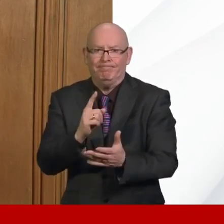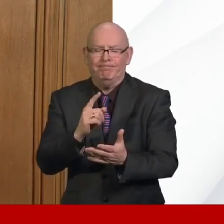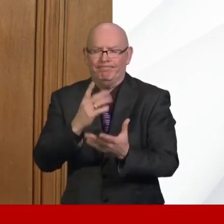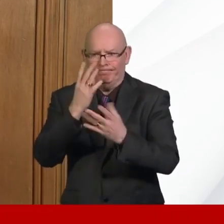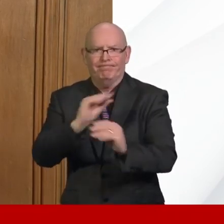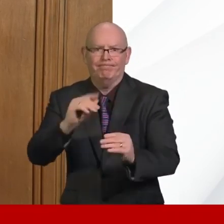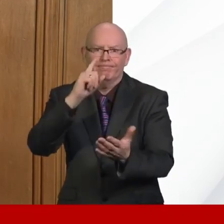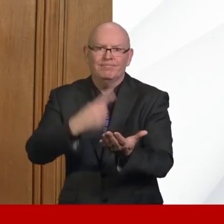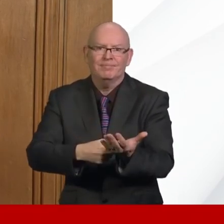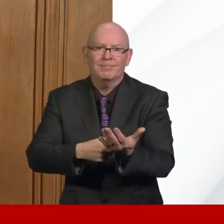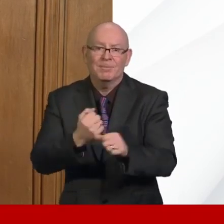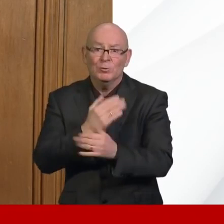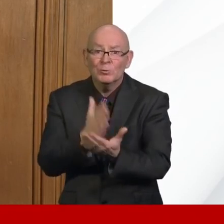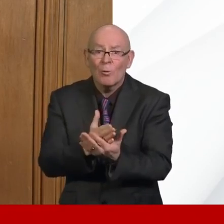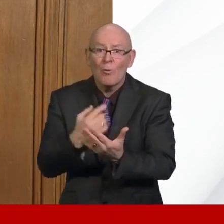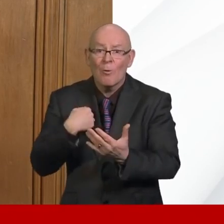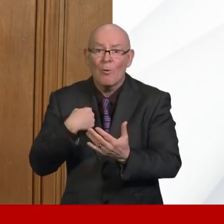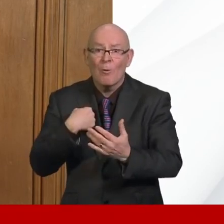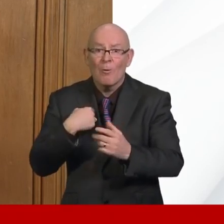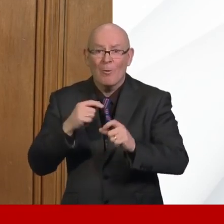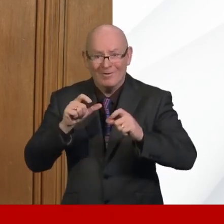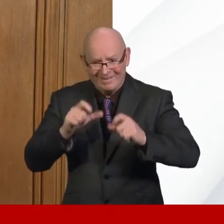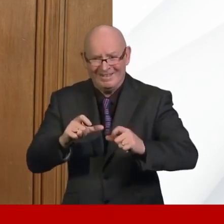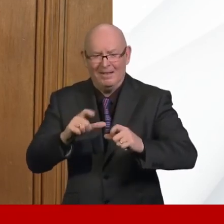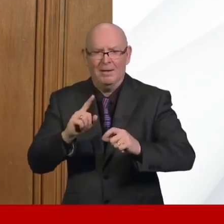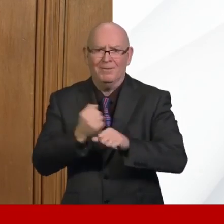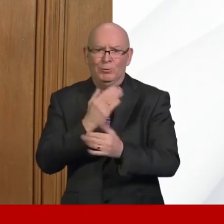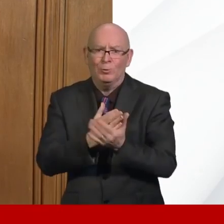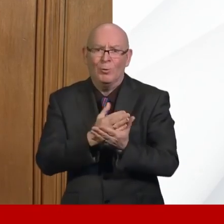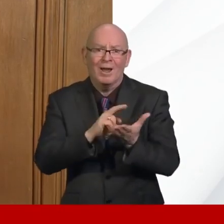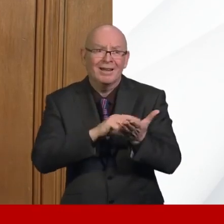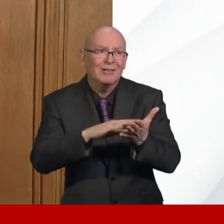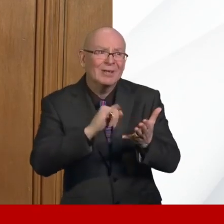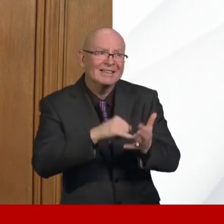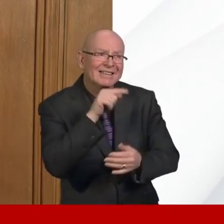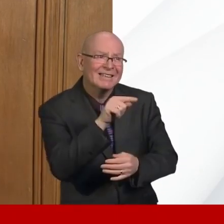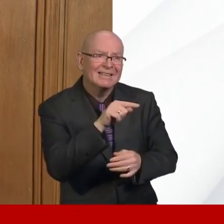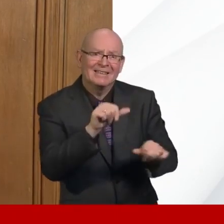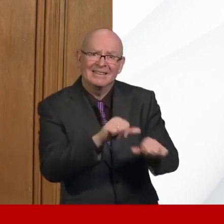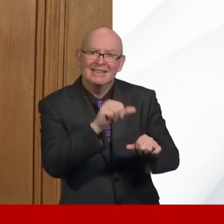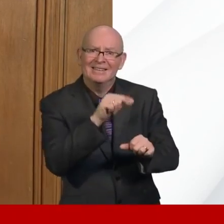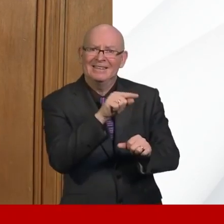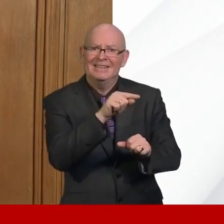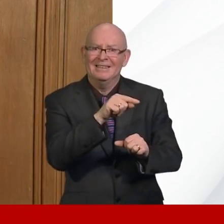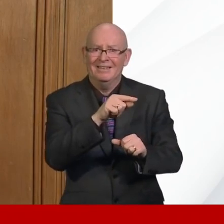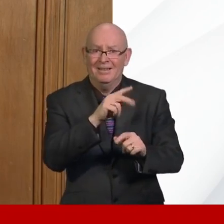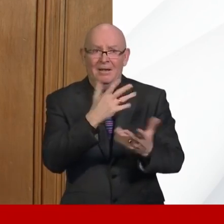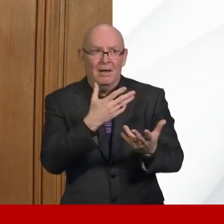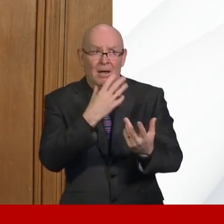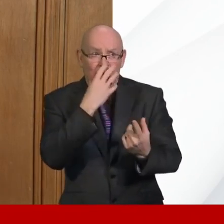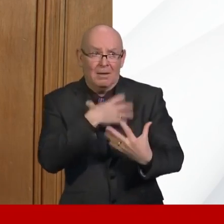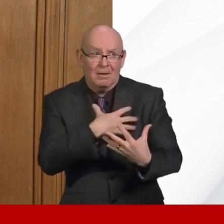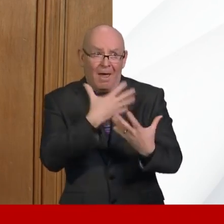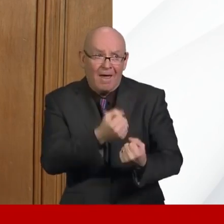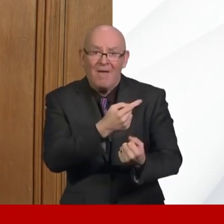because schools are dangerous places for children. They're not. Children have a very mild or asymptomatic version of